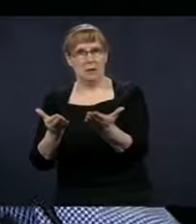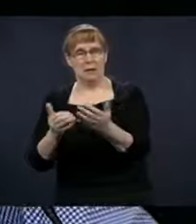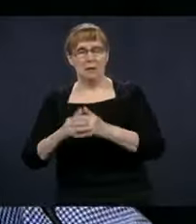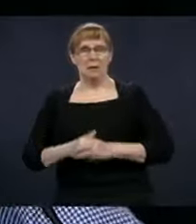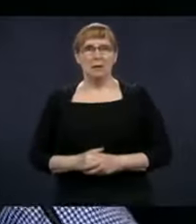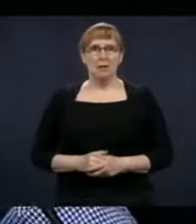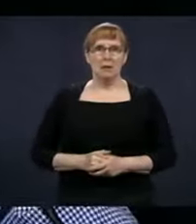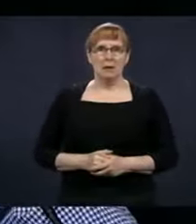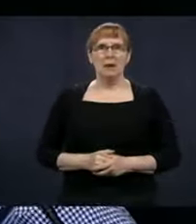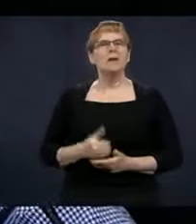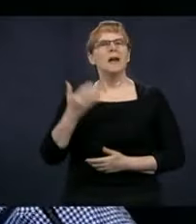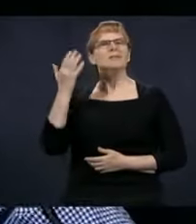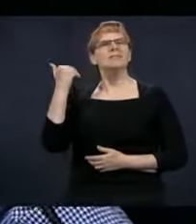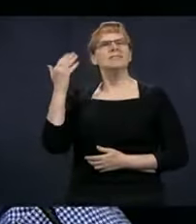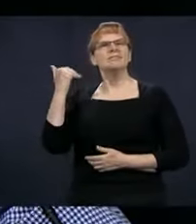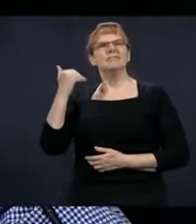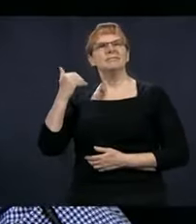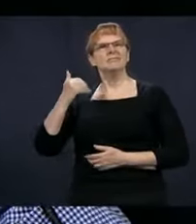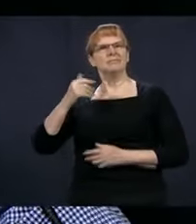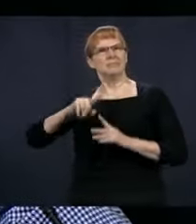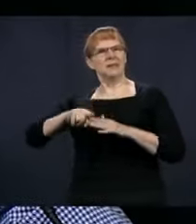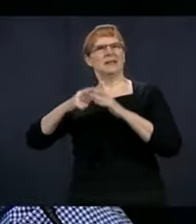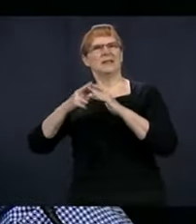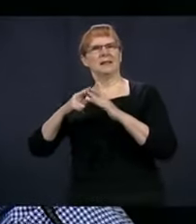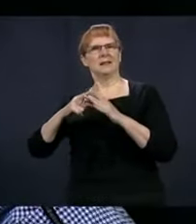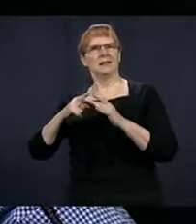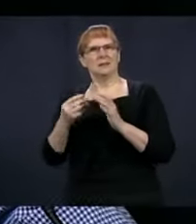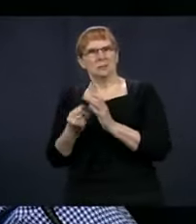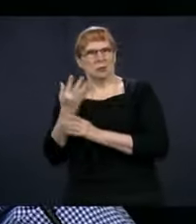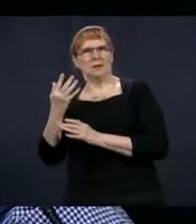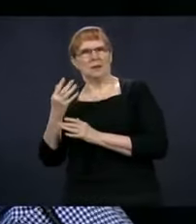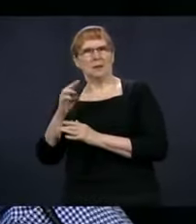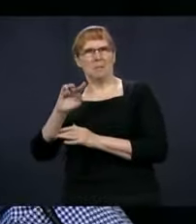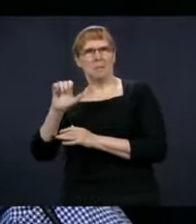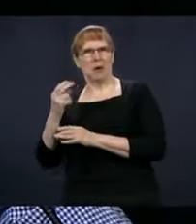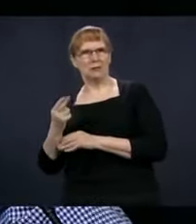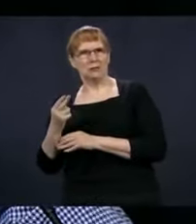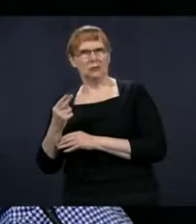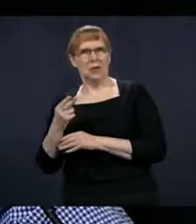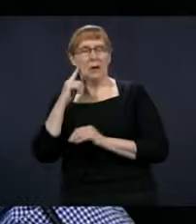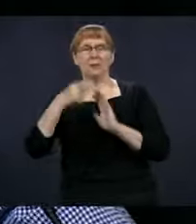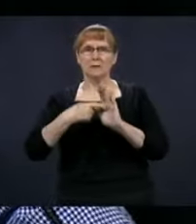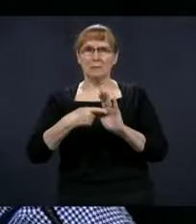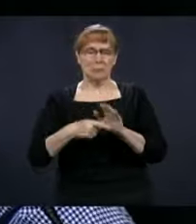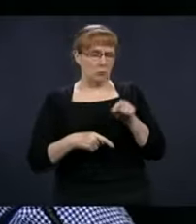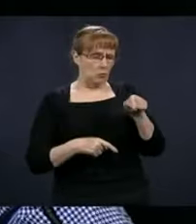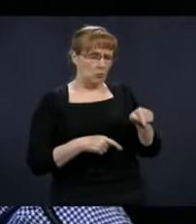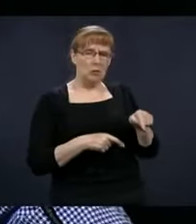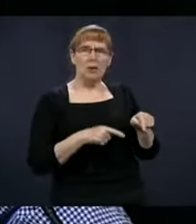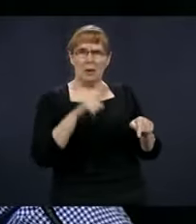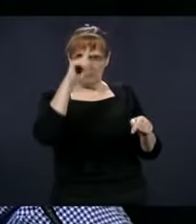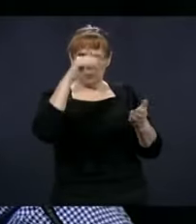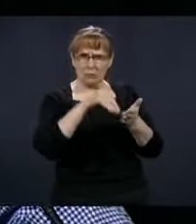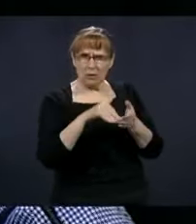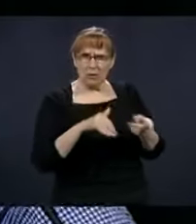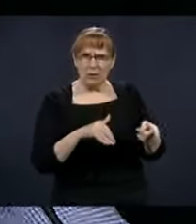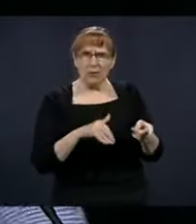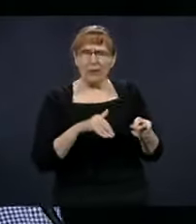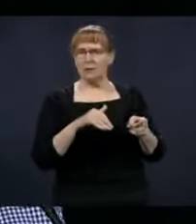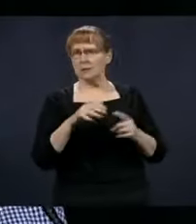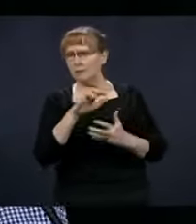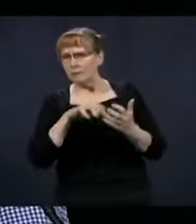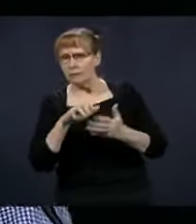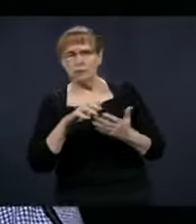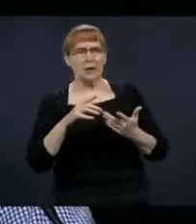created difficulties for a lot of people in Montreal. Has to do with the dépistage, with